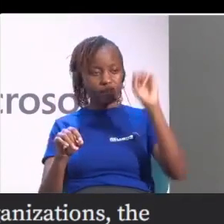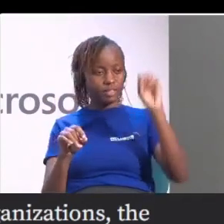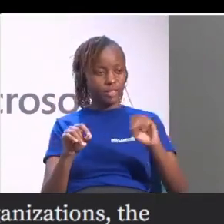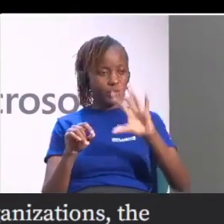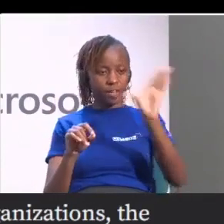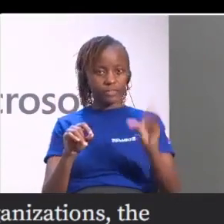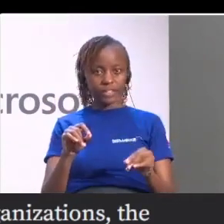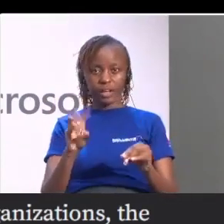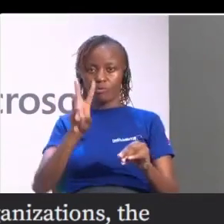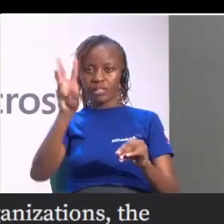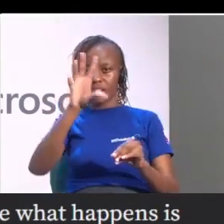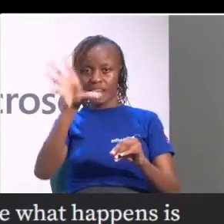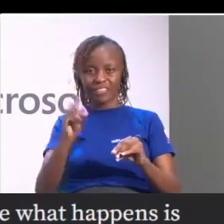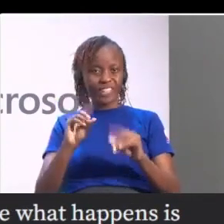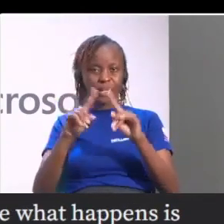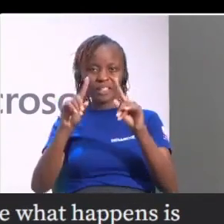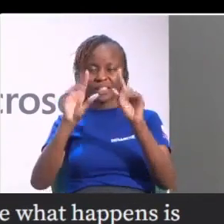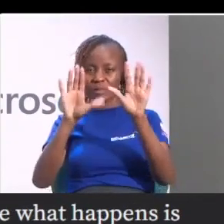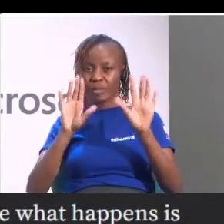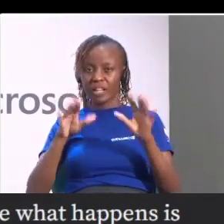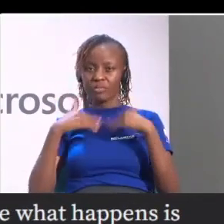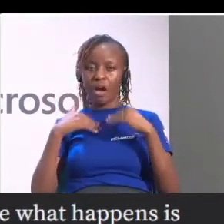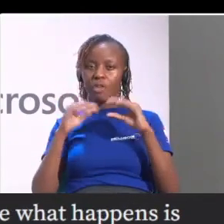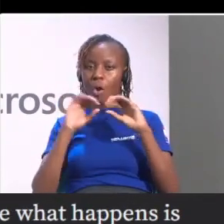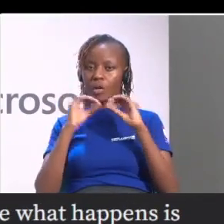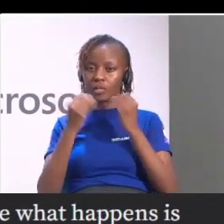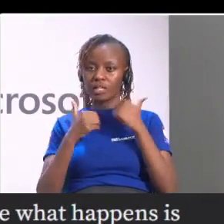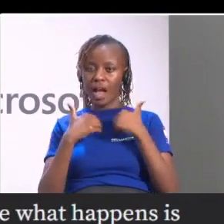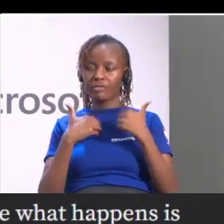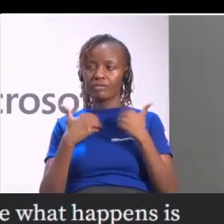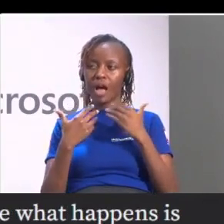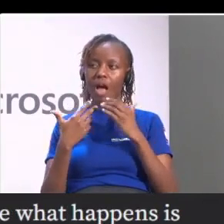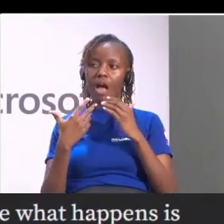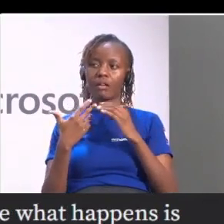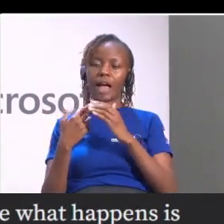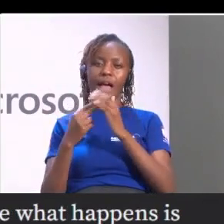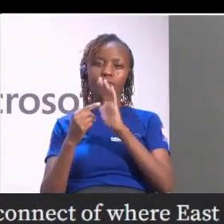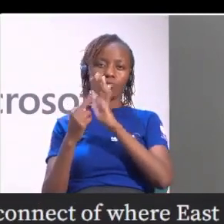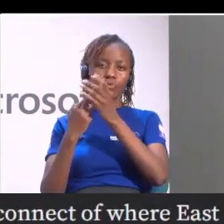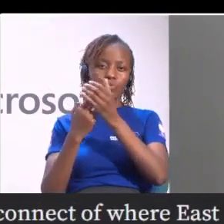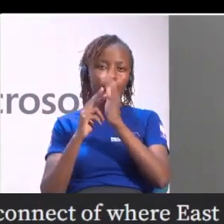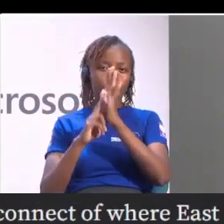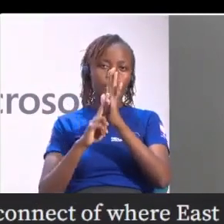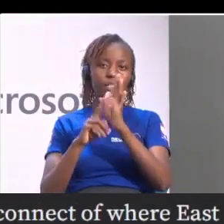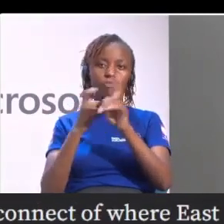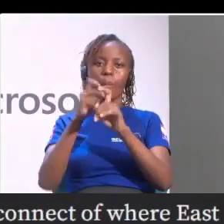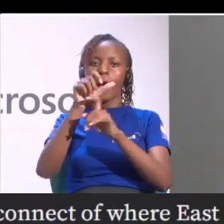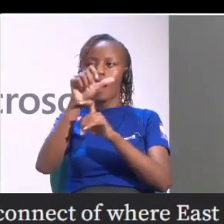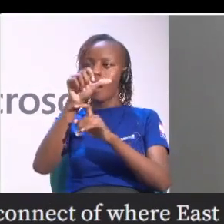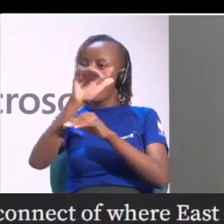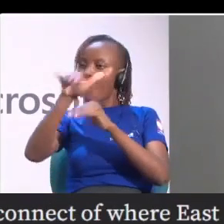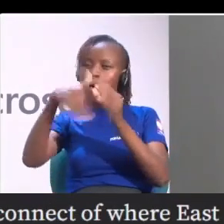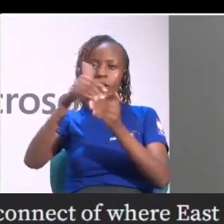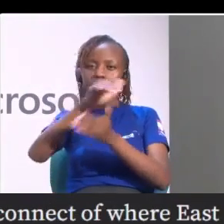Africa. So having organizations that do have a representation across would really be helpful, and the association